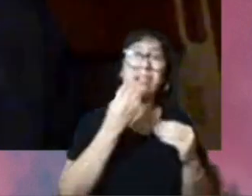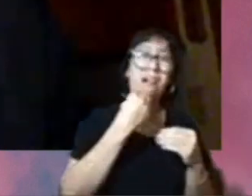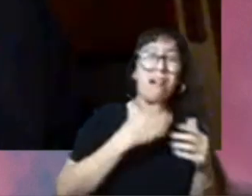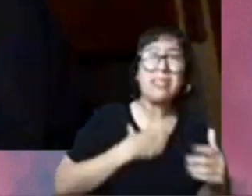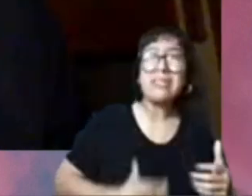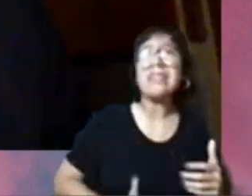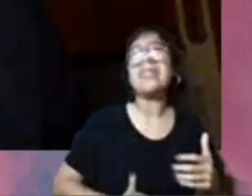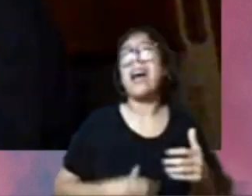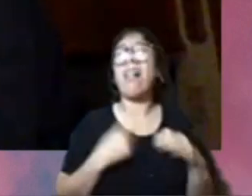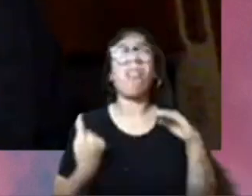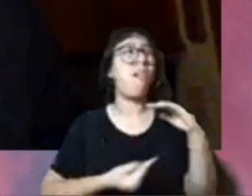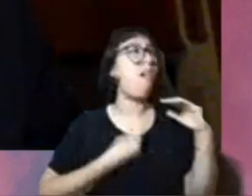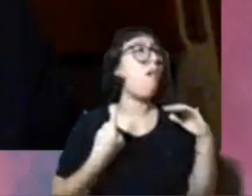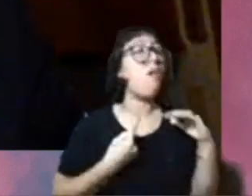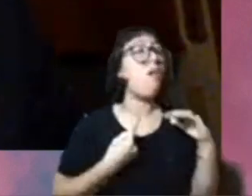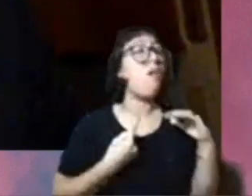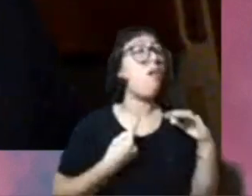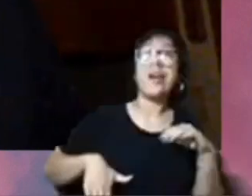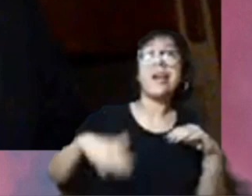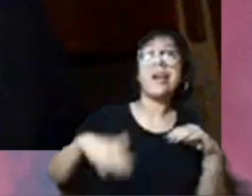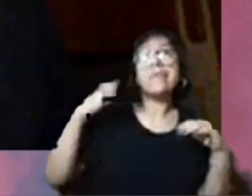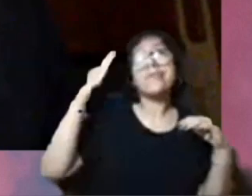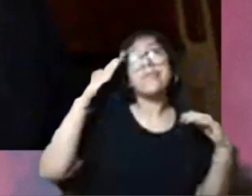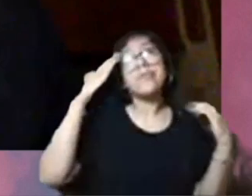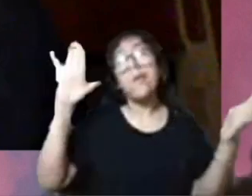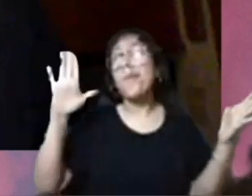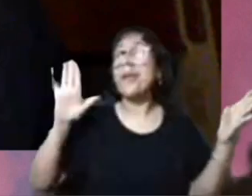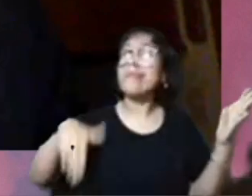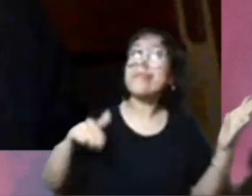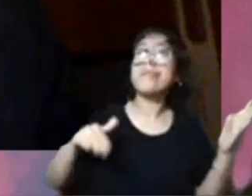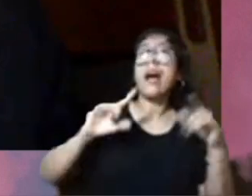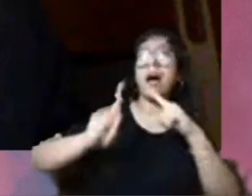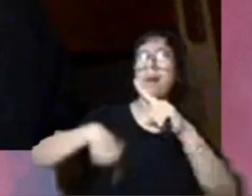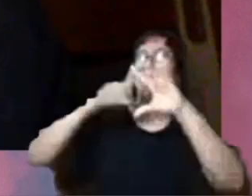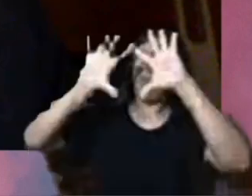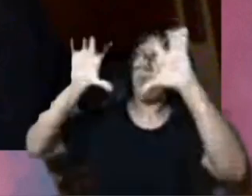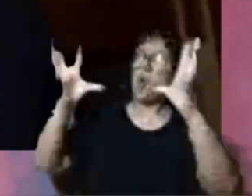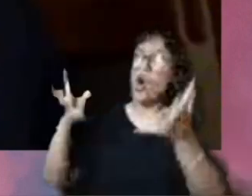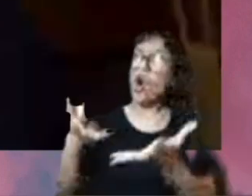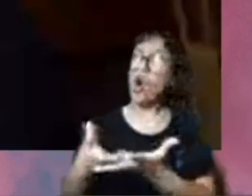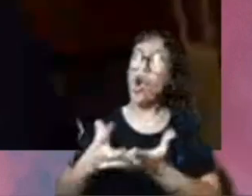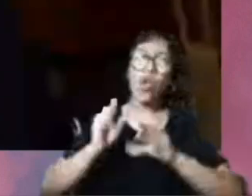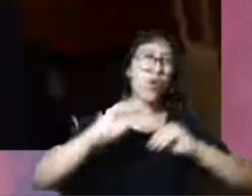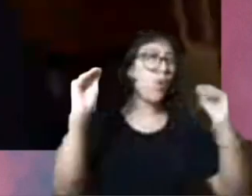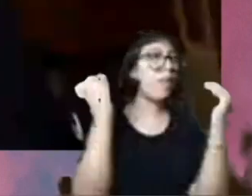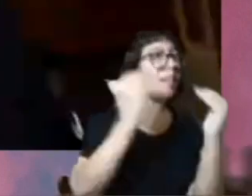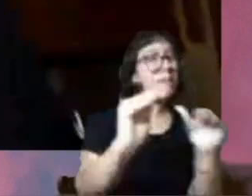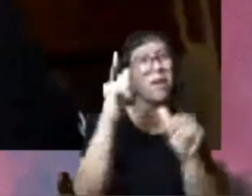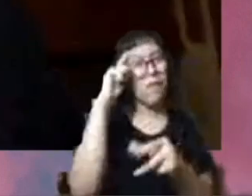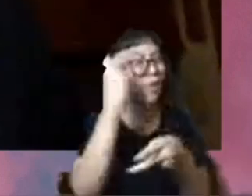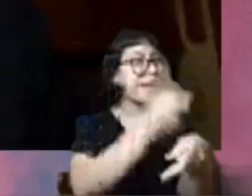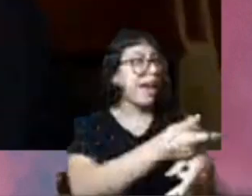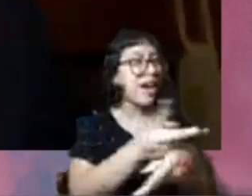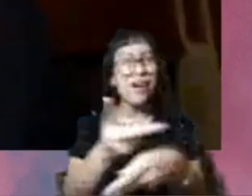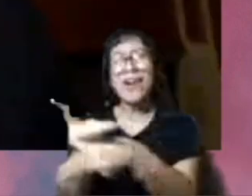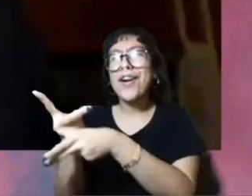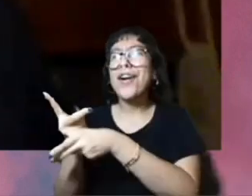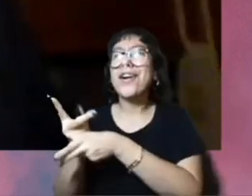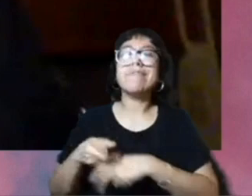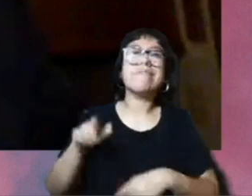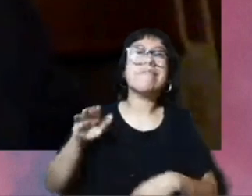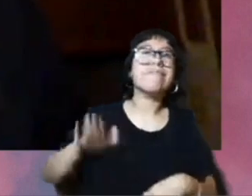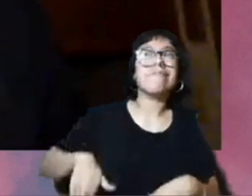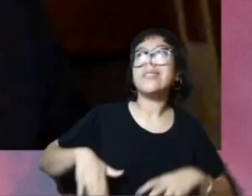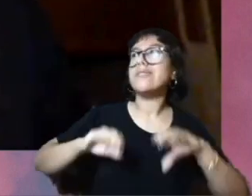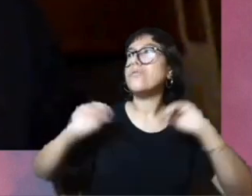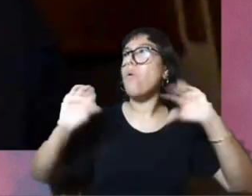yet no word for a world with boundless capacity for care. Ain't yet